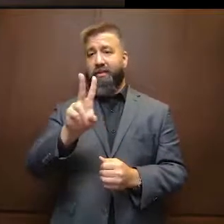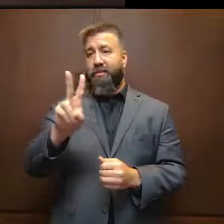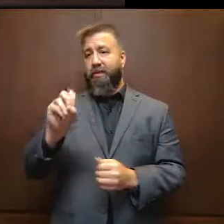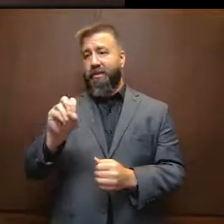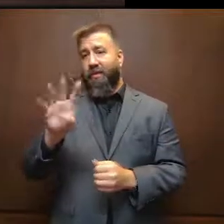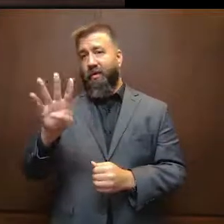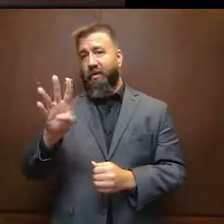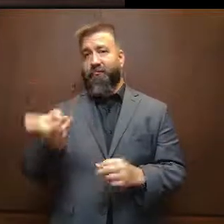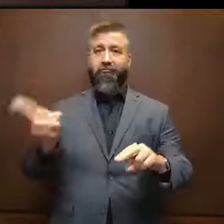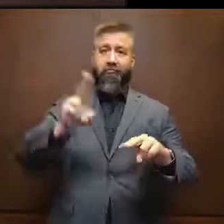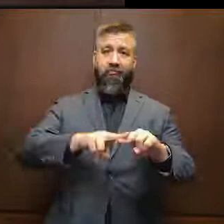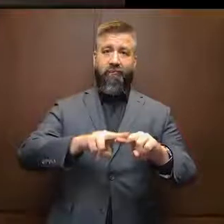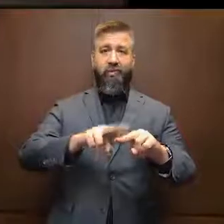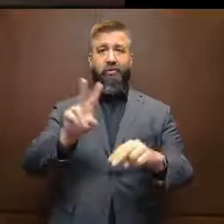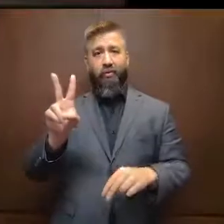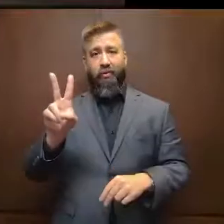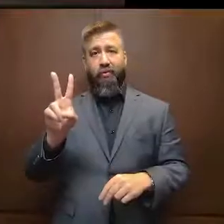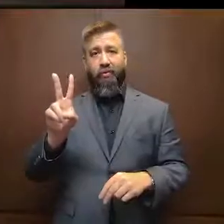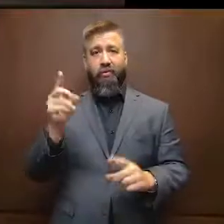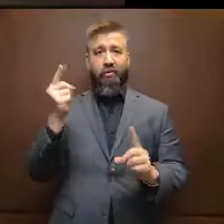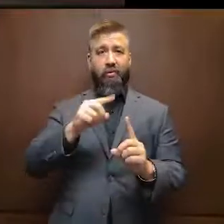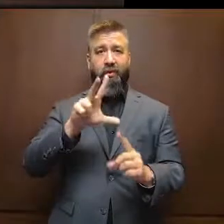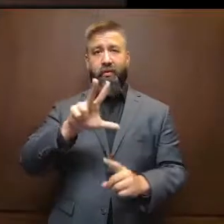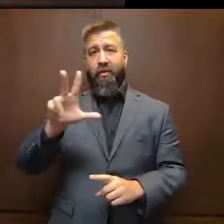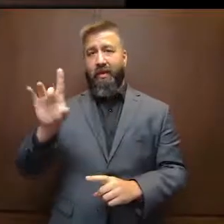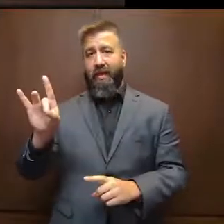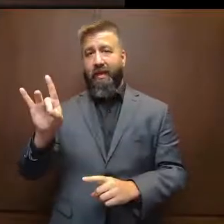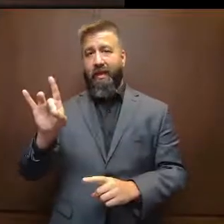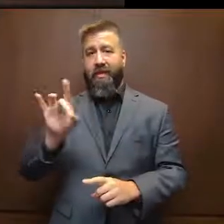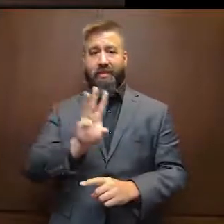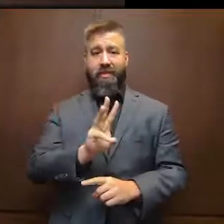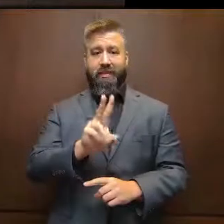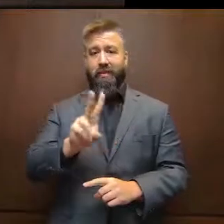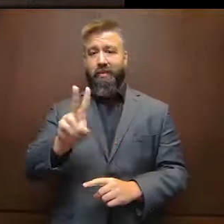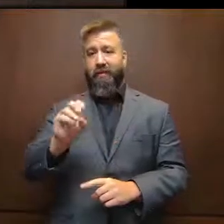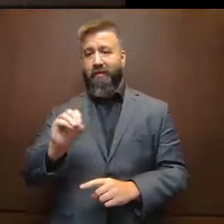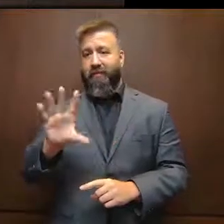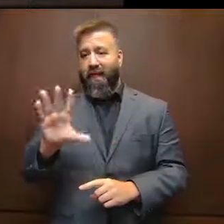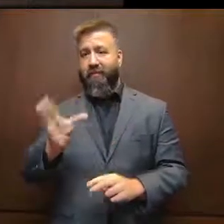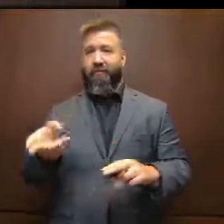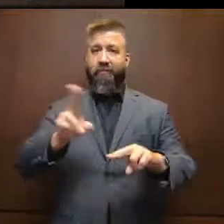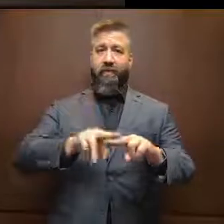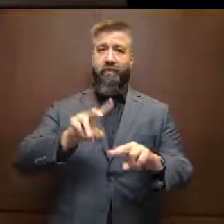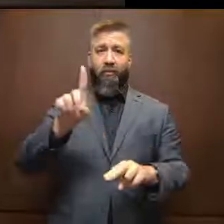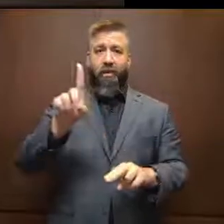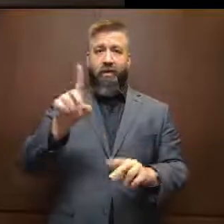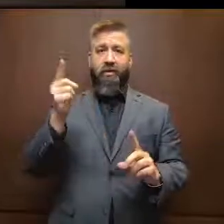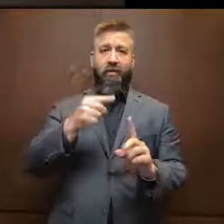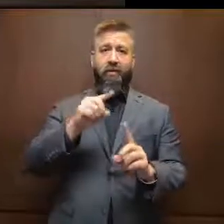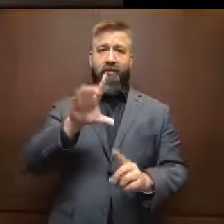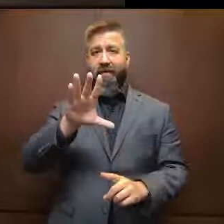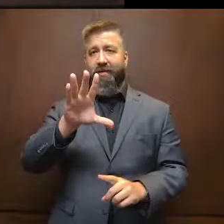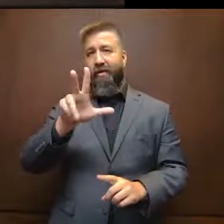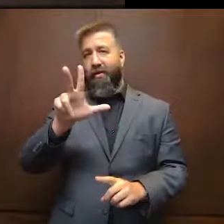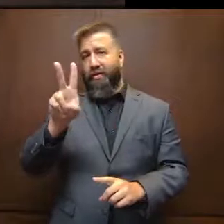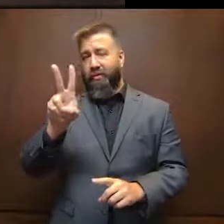also up 2 to 338. 62205, up 1 to